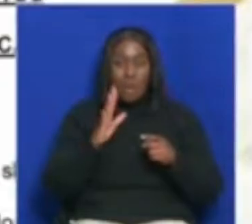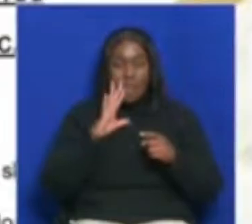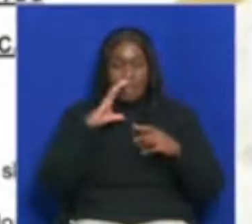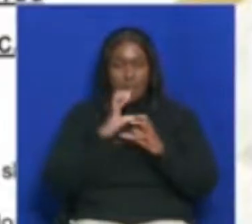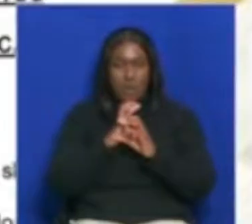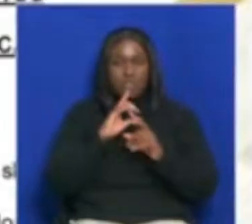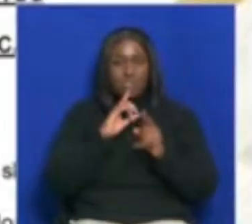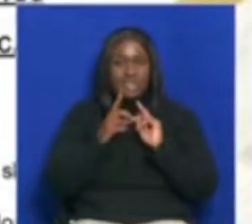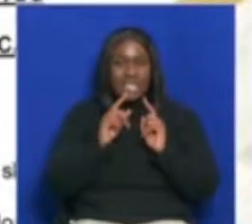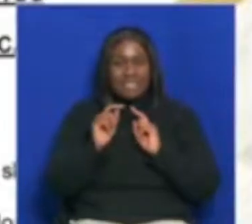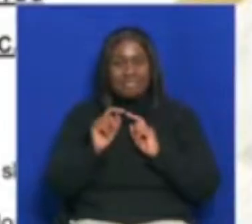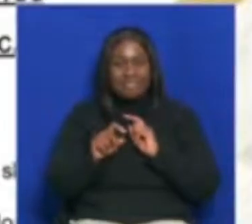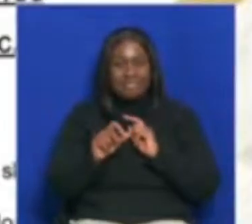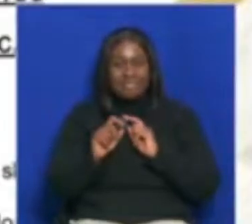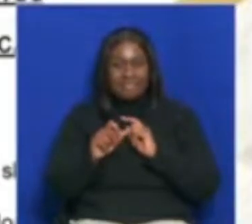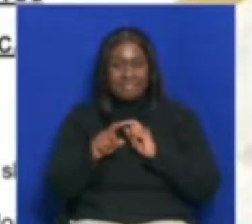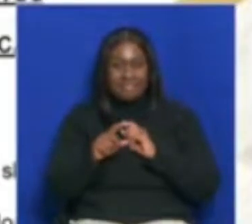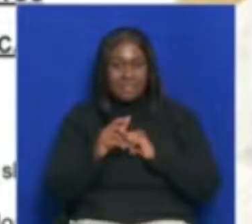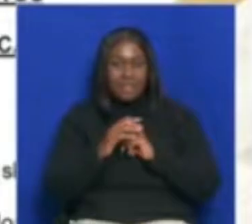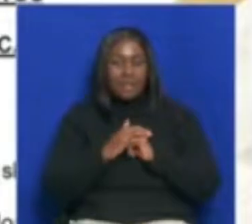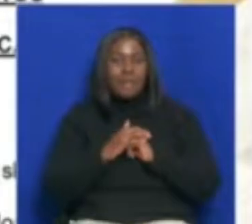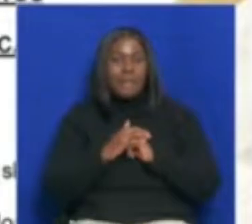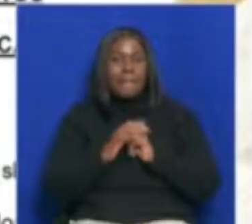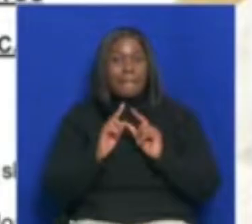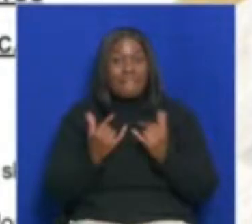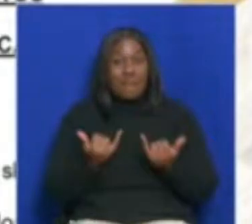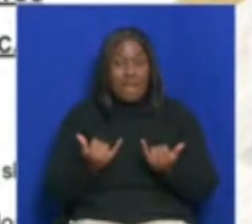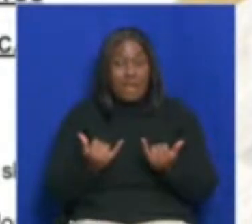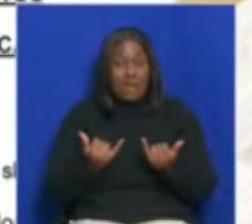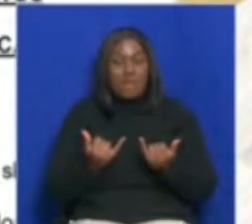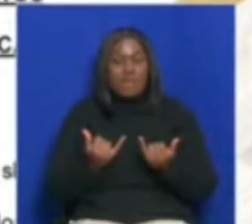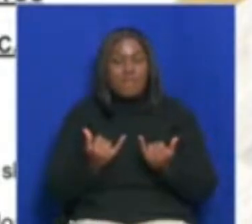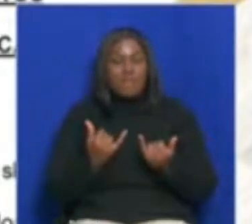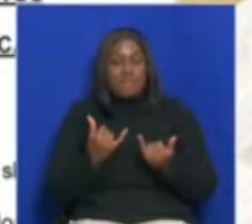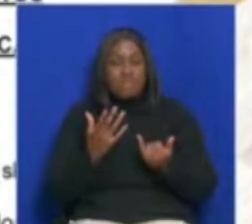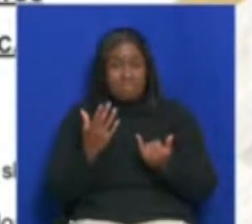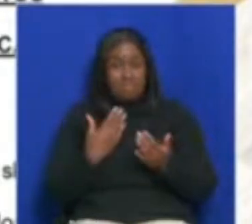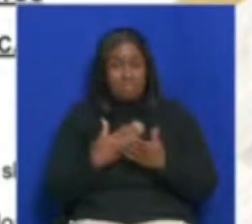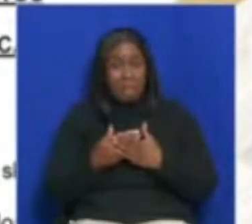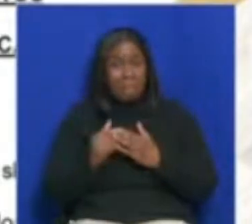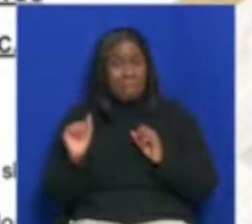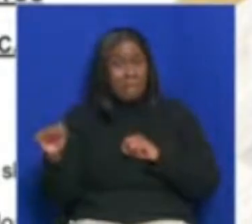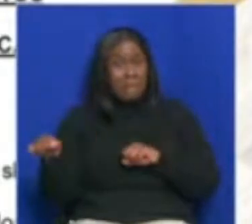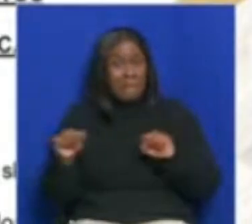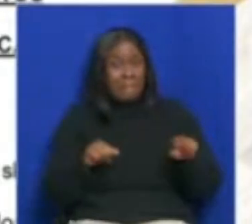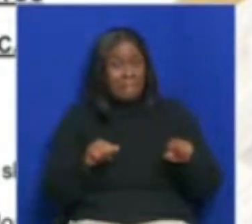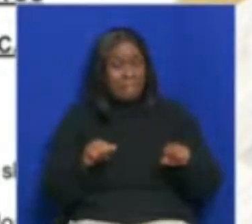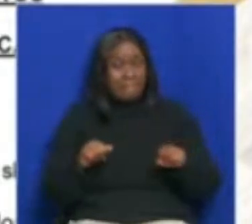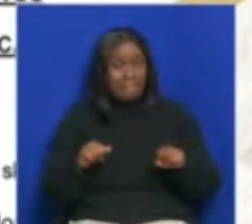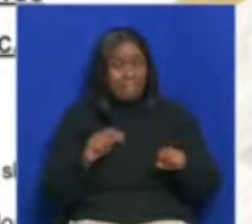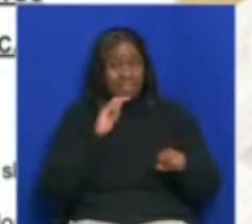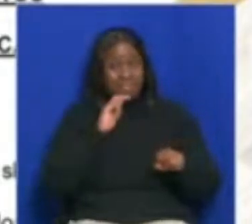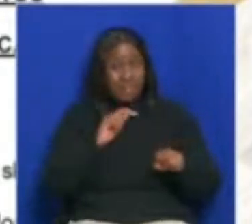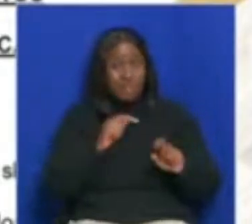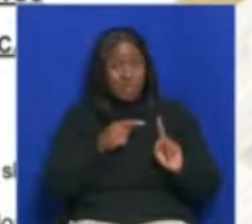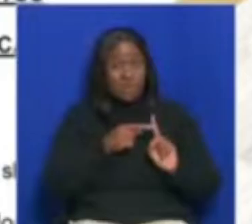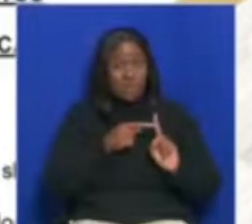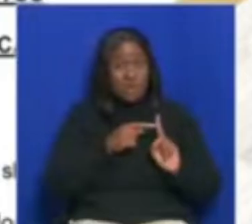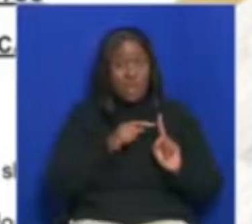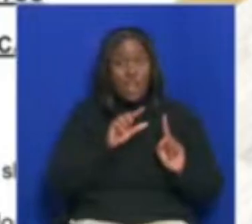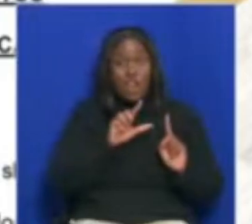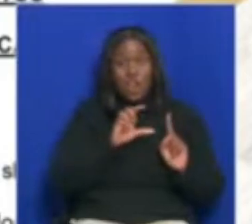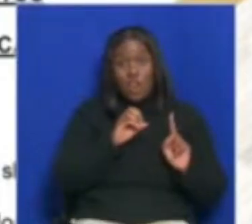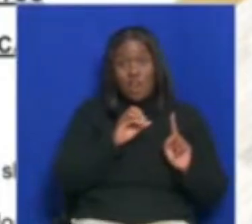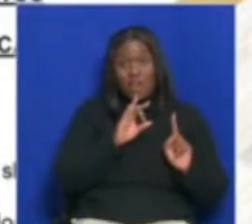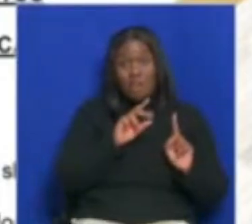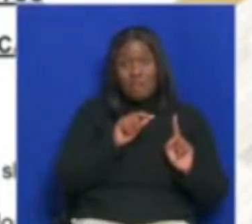75/12/2021. But for present purposes, can you confirm that it was alleged that Bevan Loftus was involved